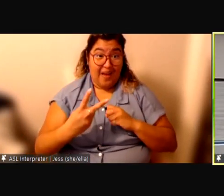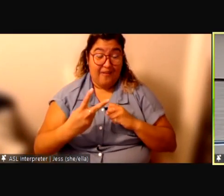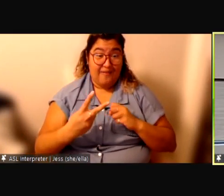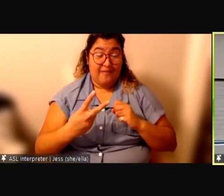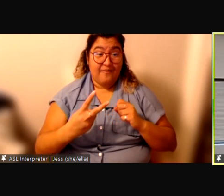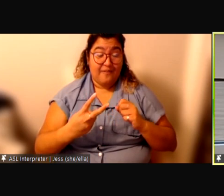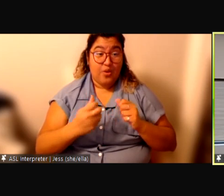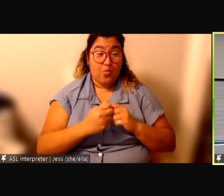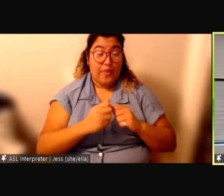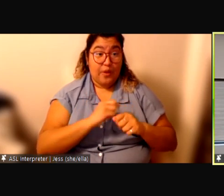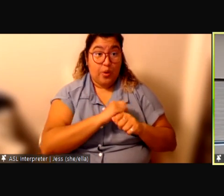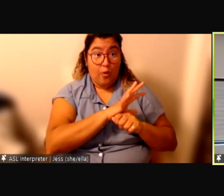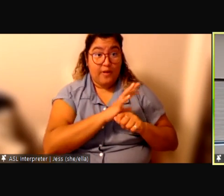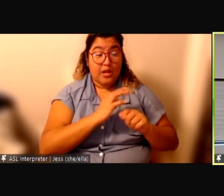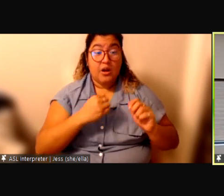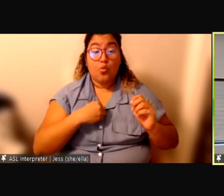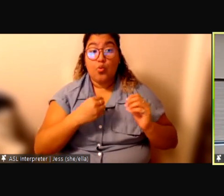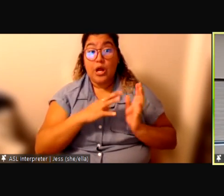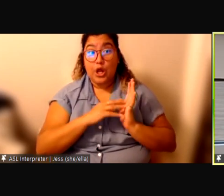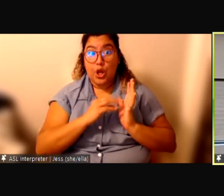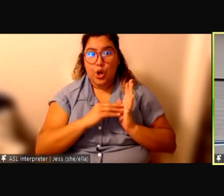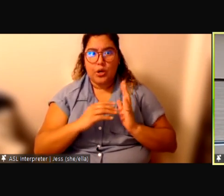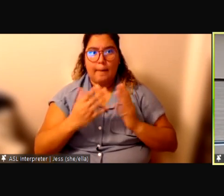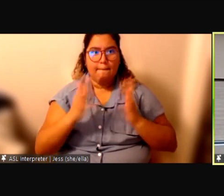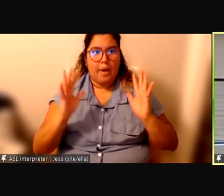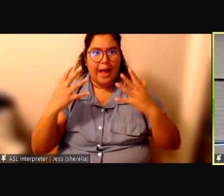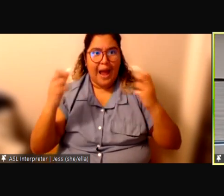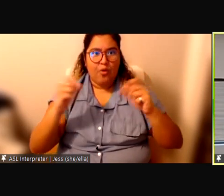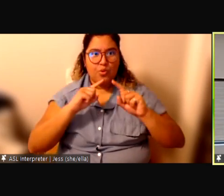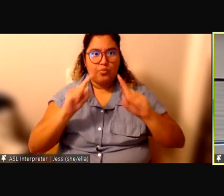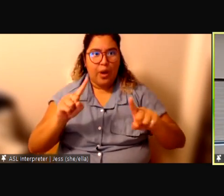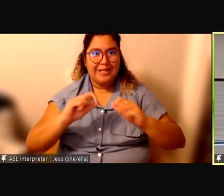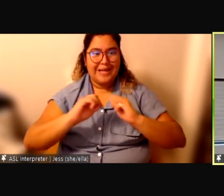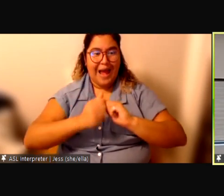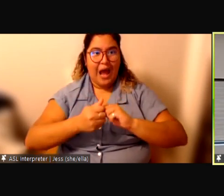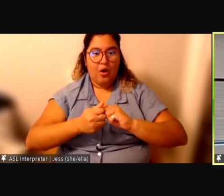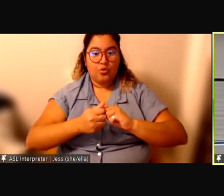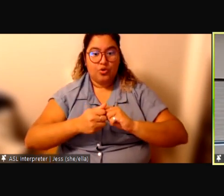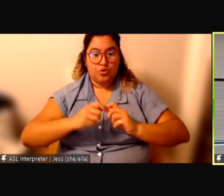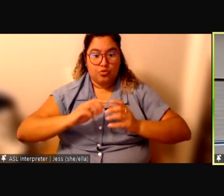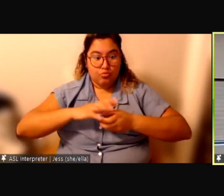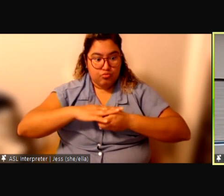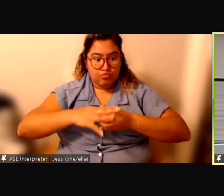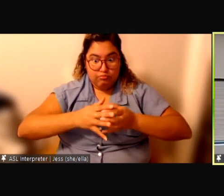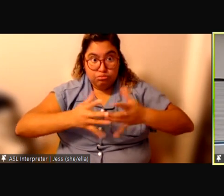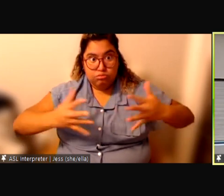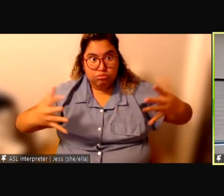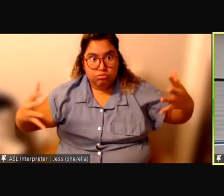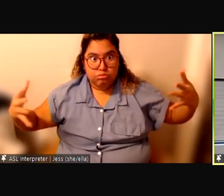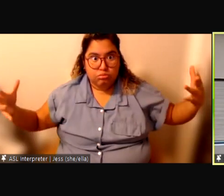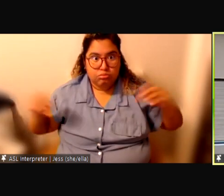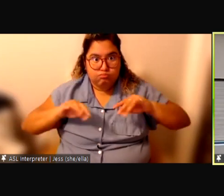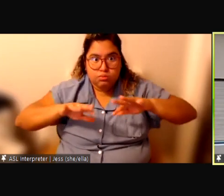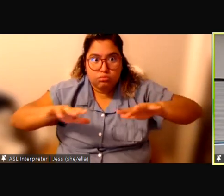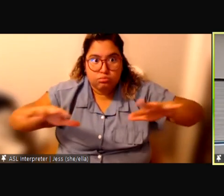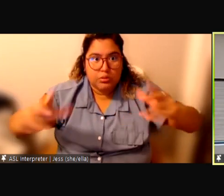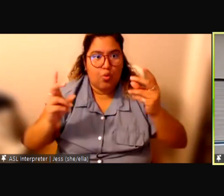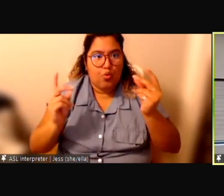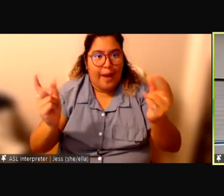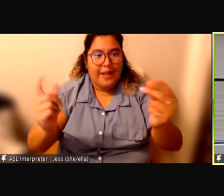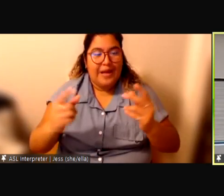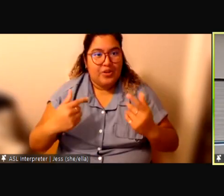scale a large public health response rapidly. And so I think a lot of that muscle memory has certainly, come right